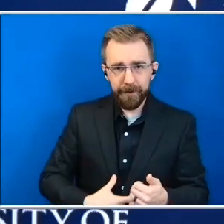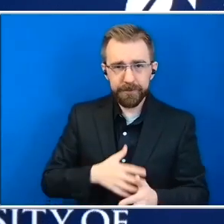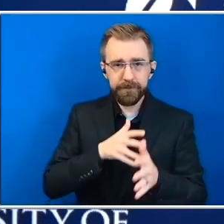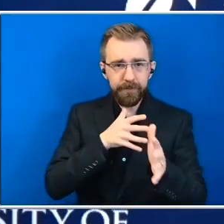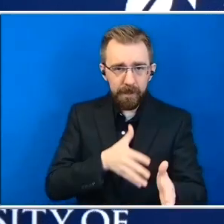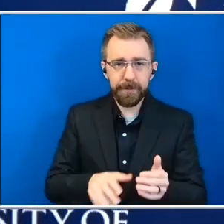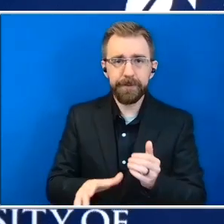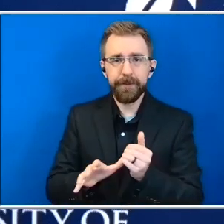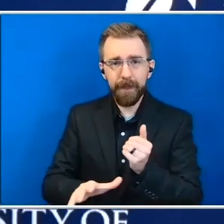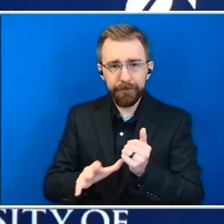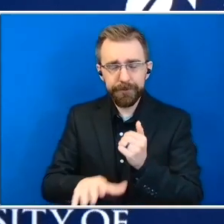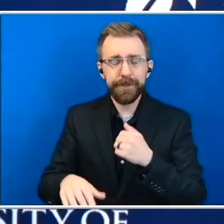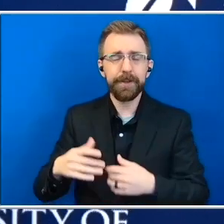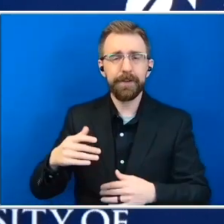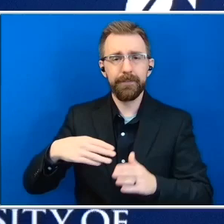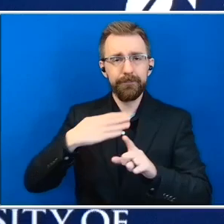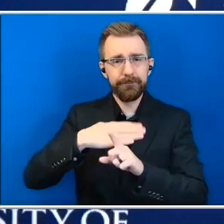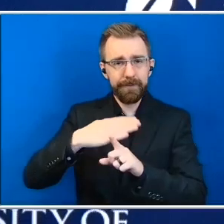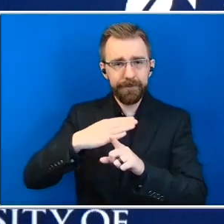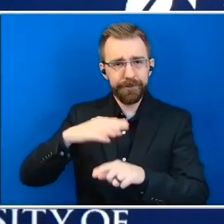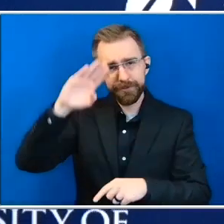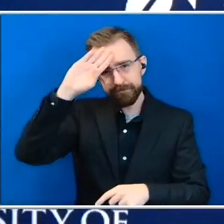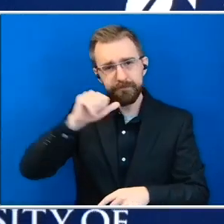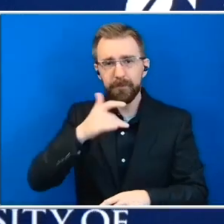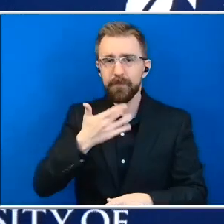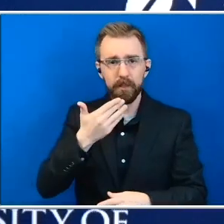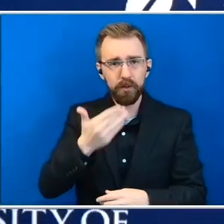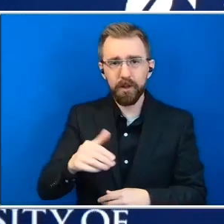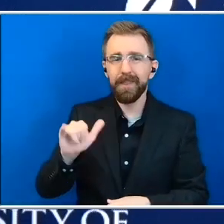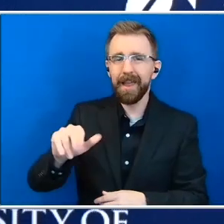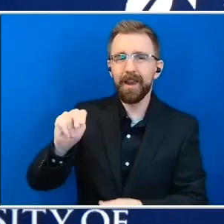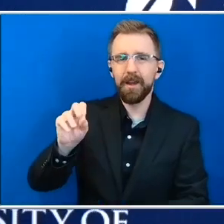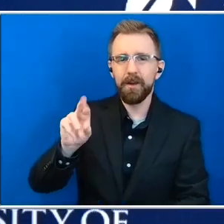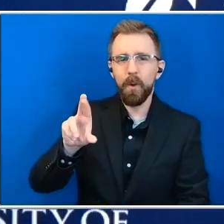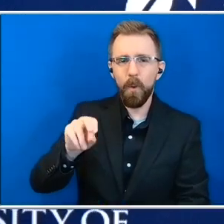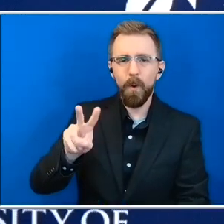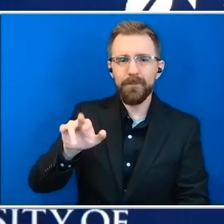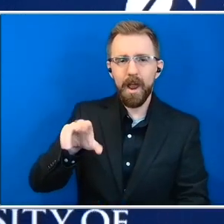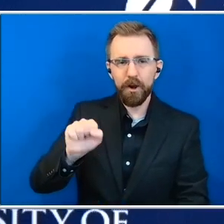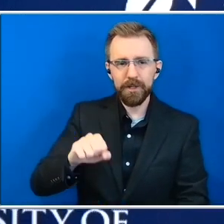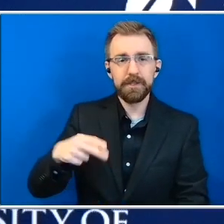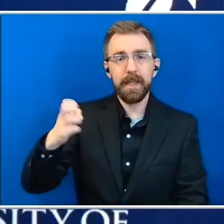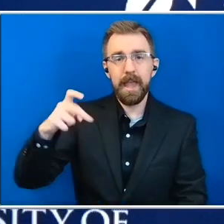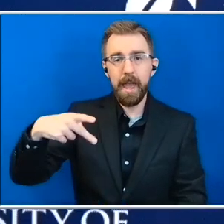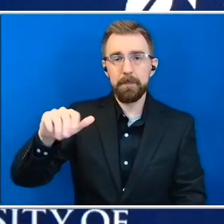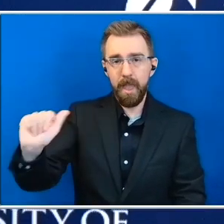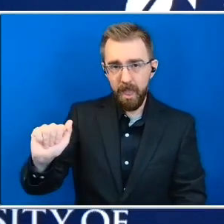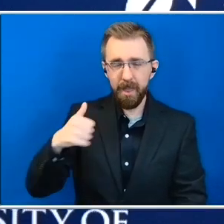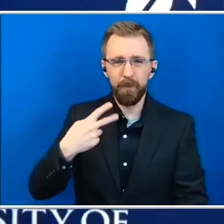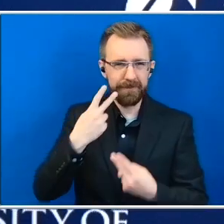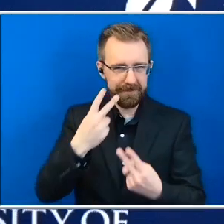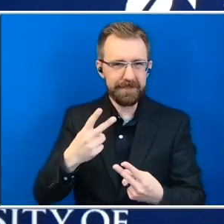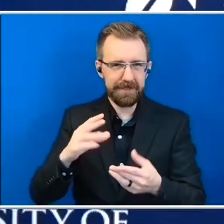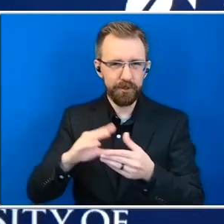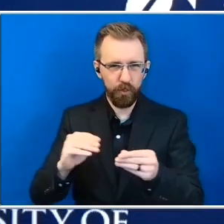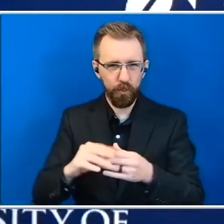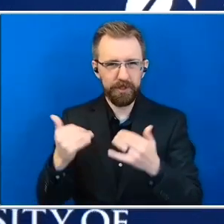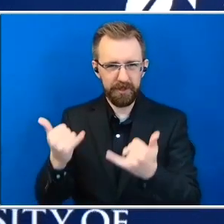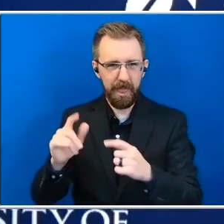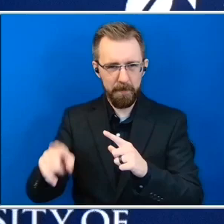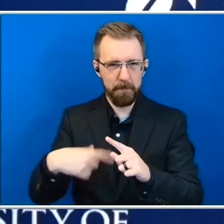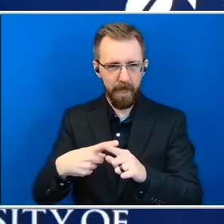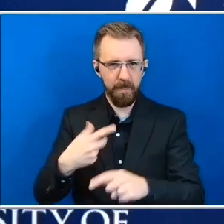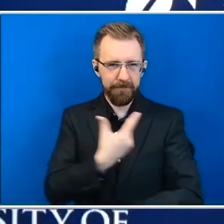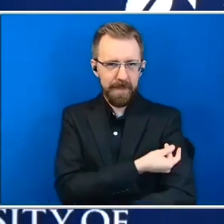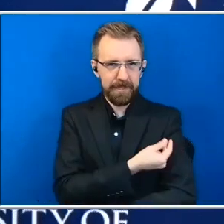not feeling good. Those include norovirus, hepatitis A, as we've seen our story today about one of the vaccines that they are trying